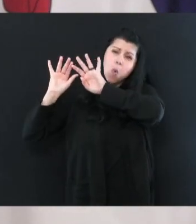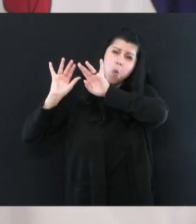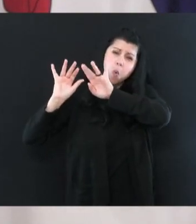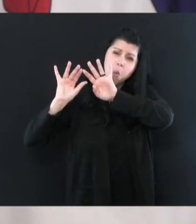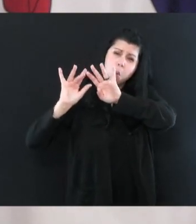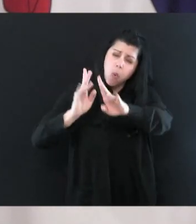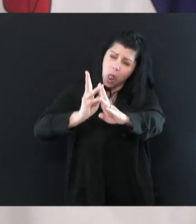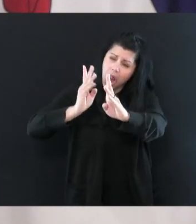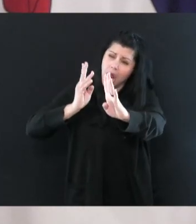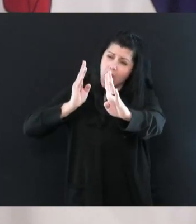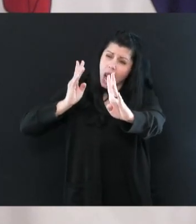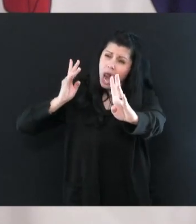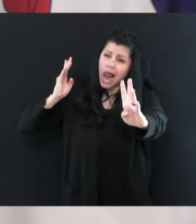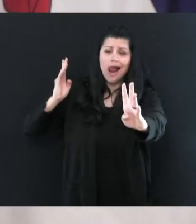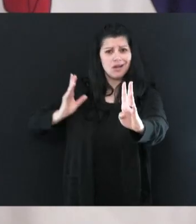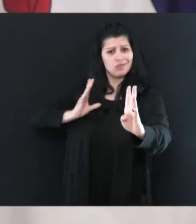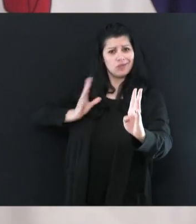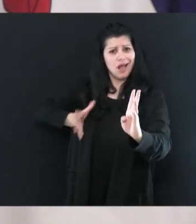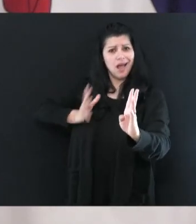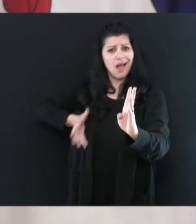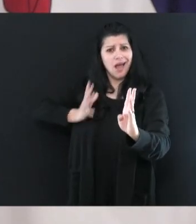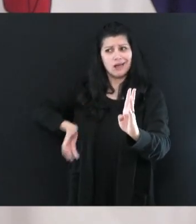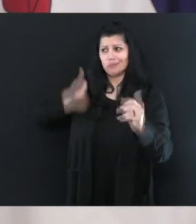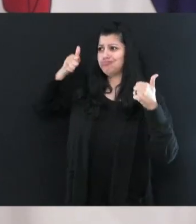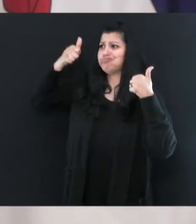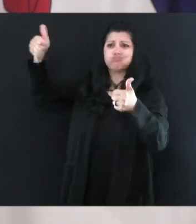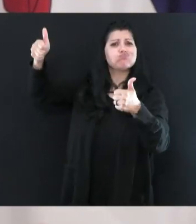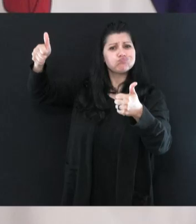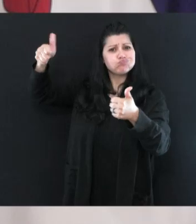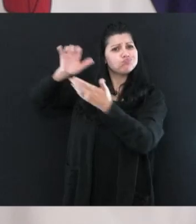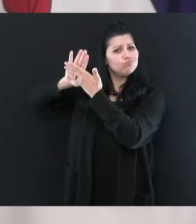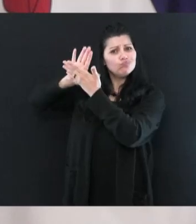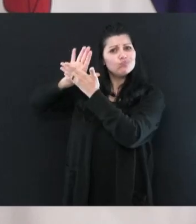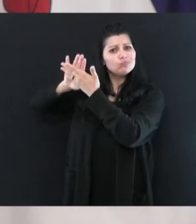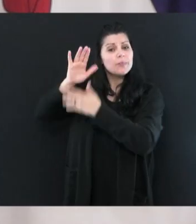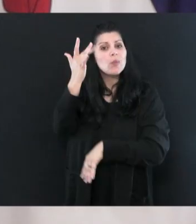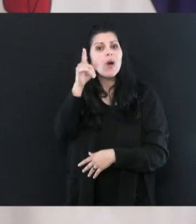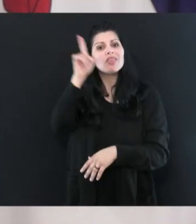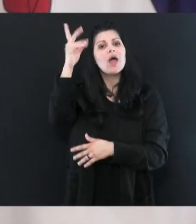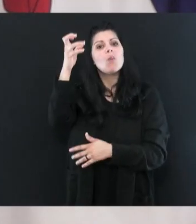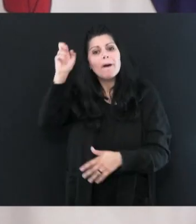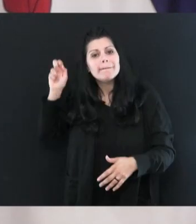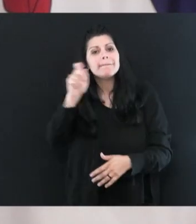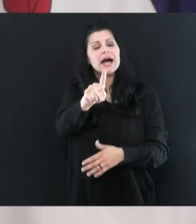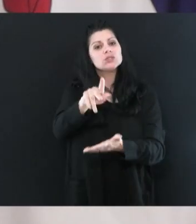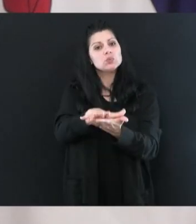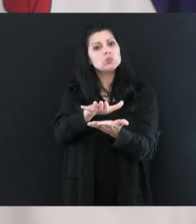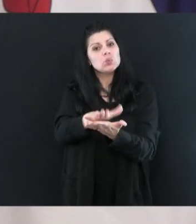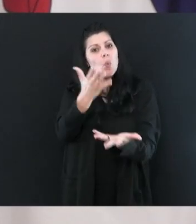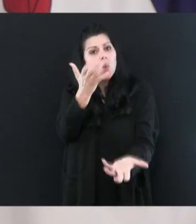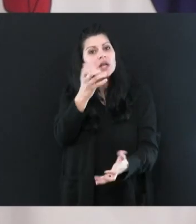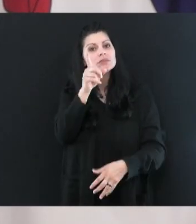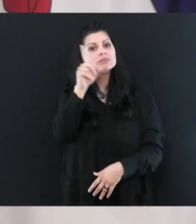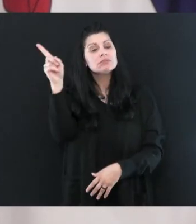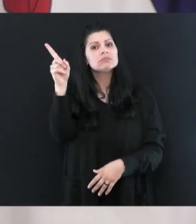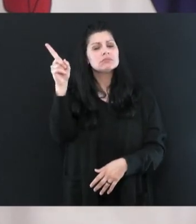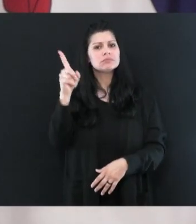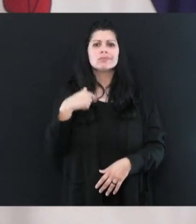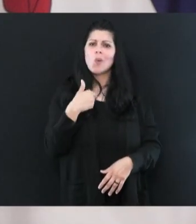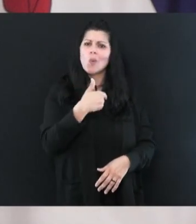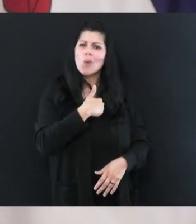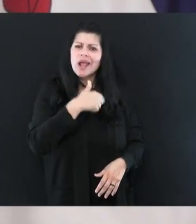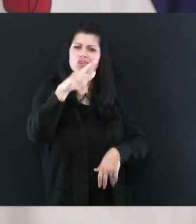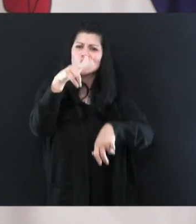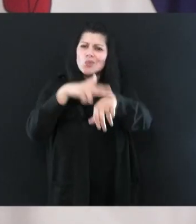learn more. They want to go back to school. That's great stuff with me. Now, do we protect the school? Of course we